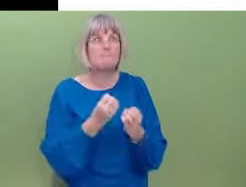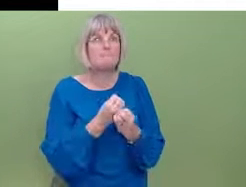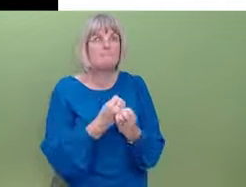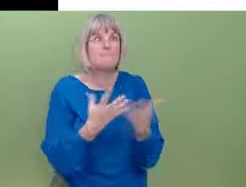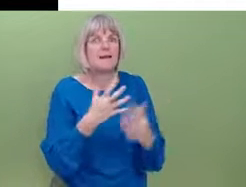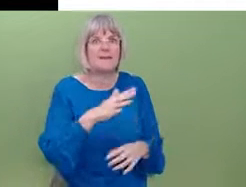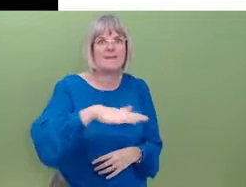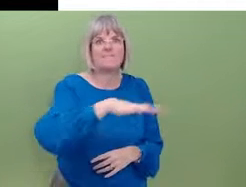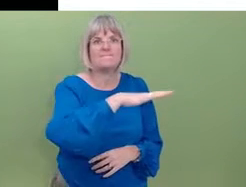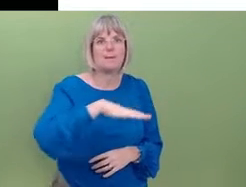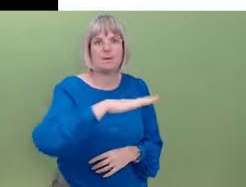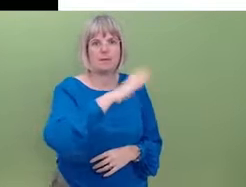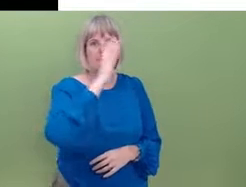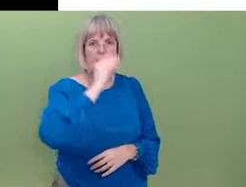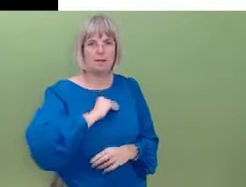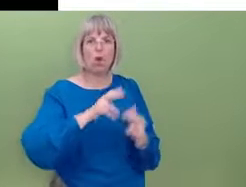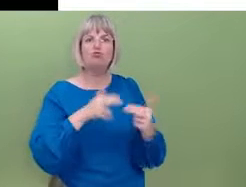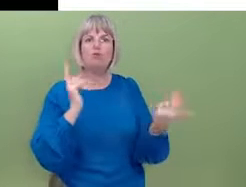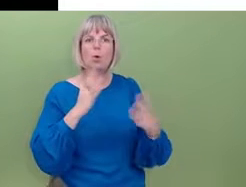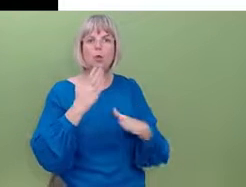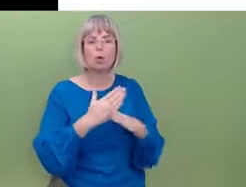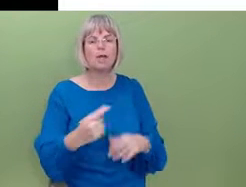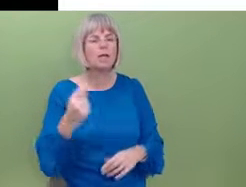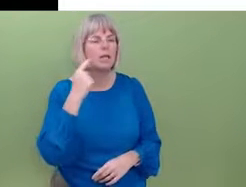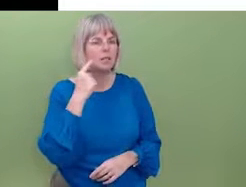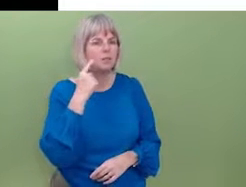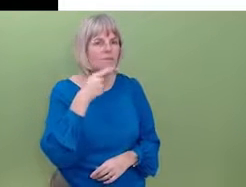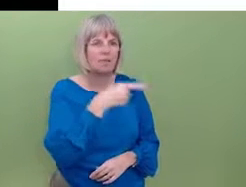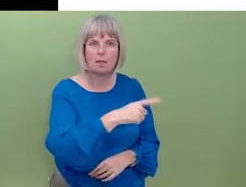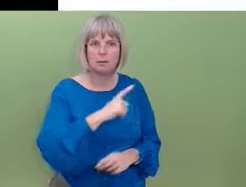remote working is easier on them as there's no travel time.